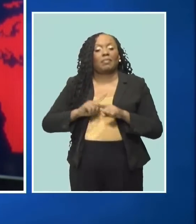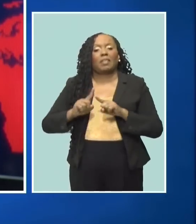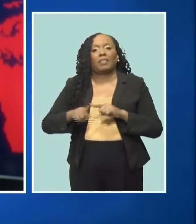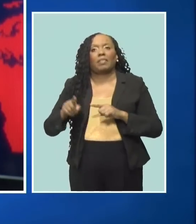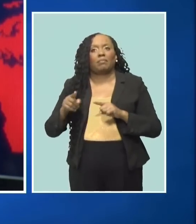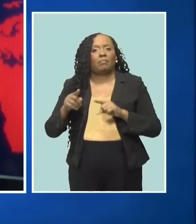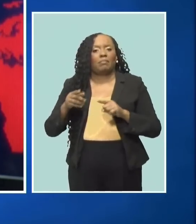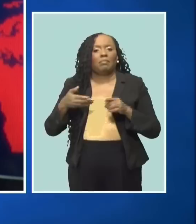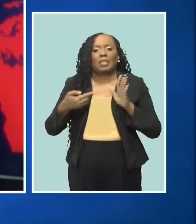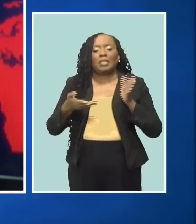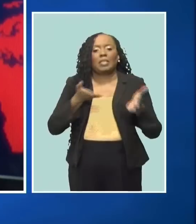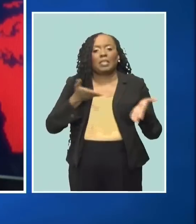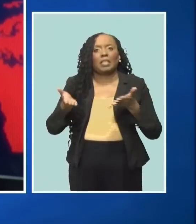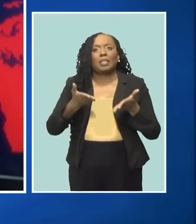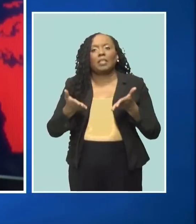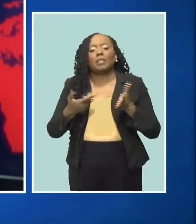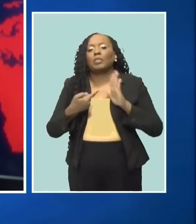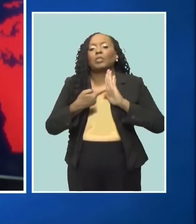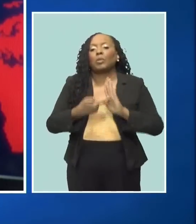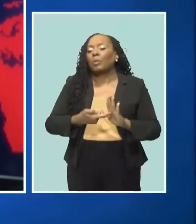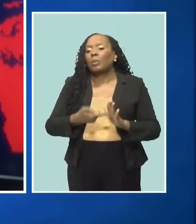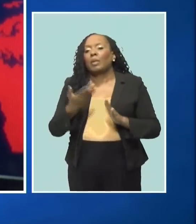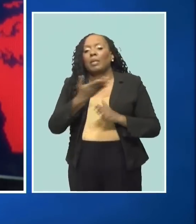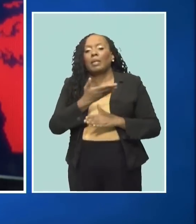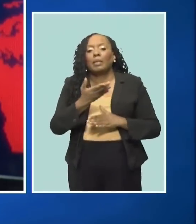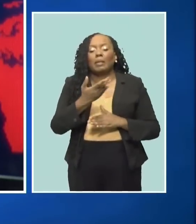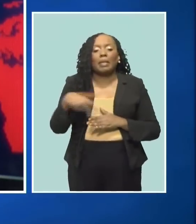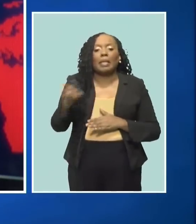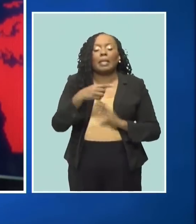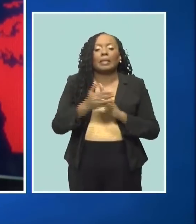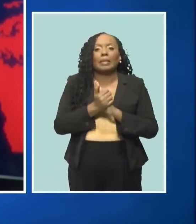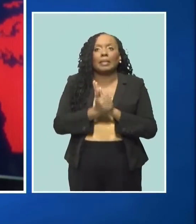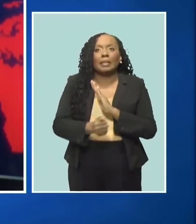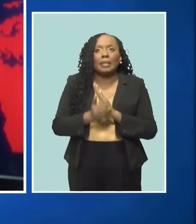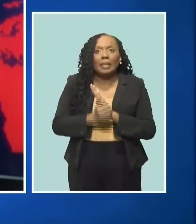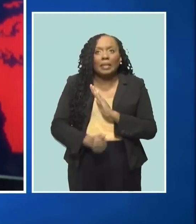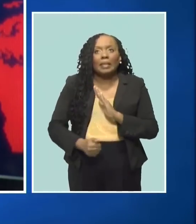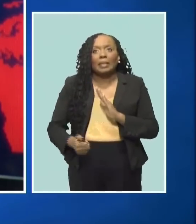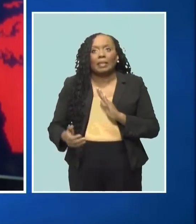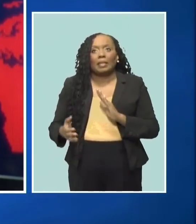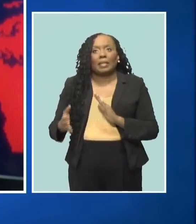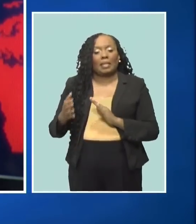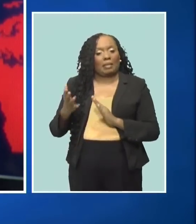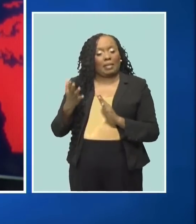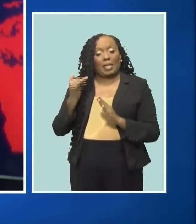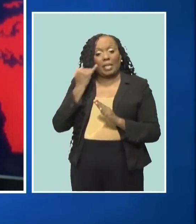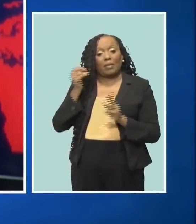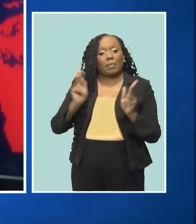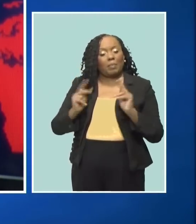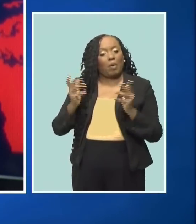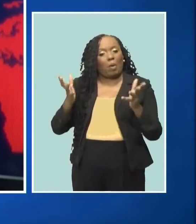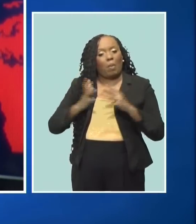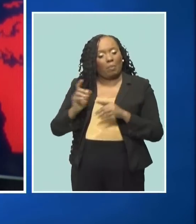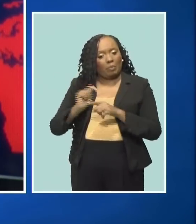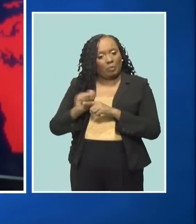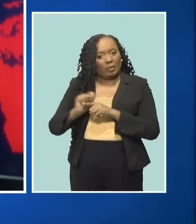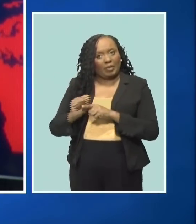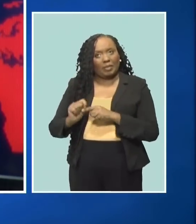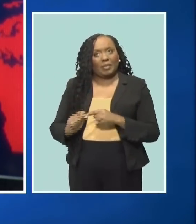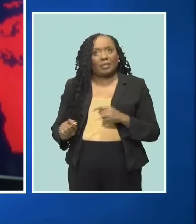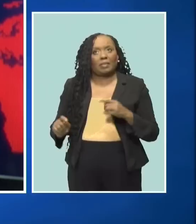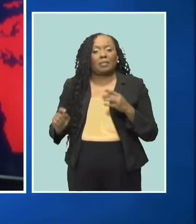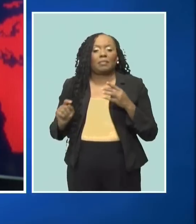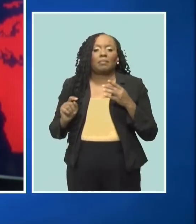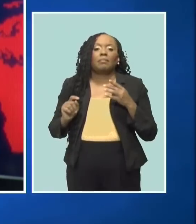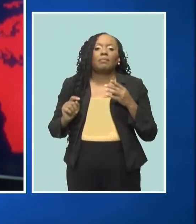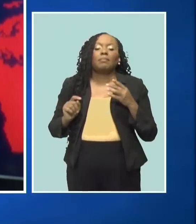services who will display their capabilities and opportunity to recruit persons if need be. So we have 3